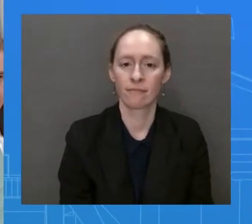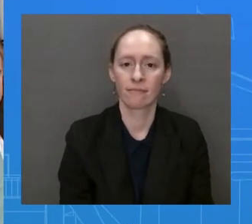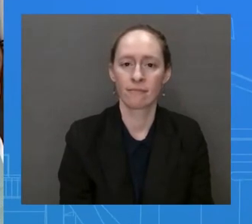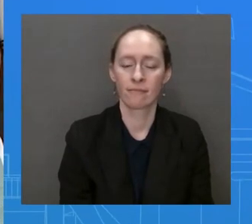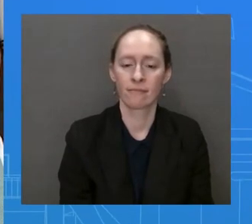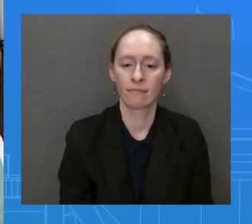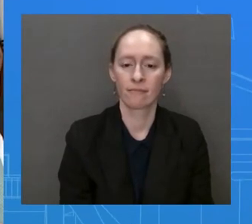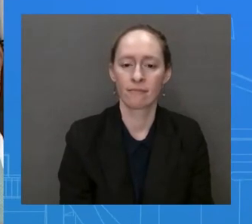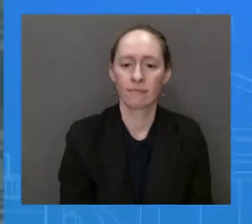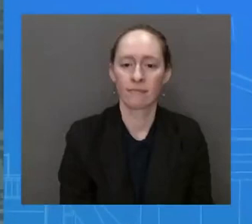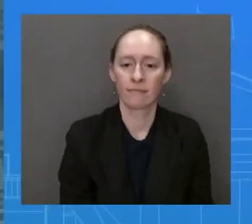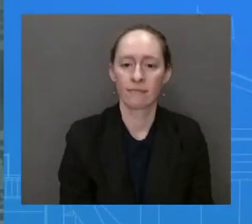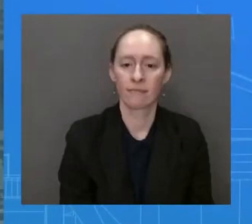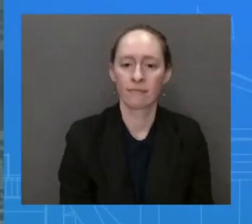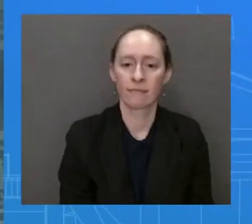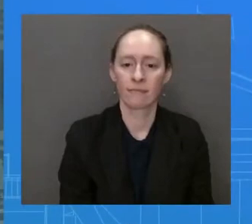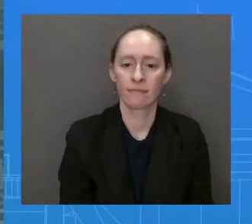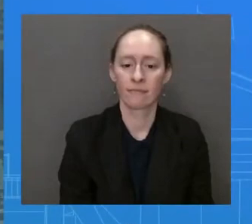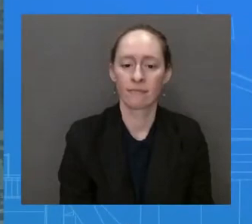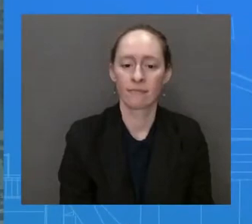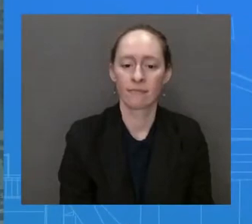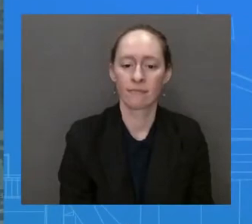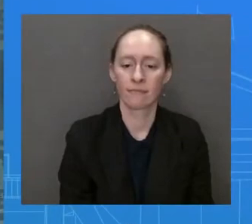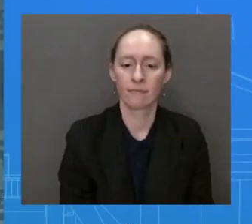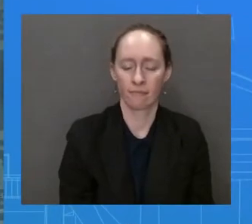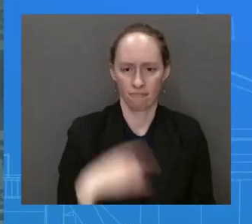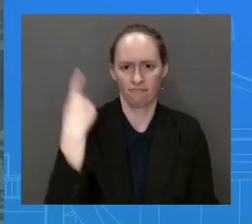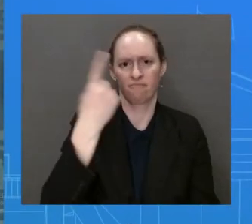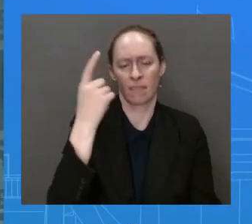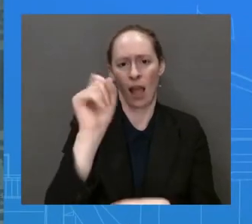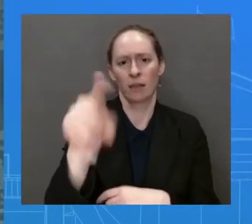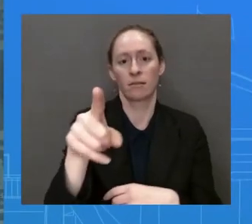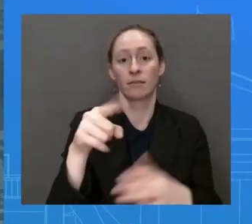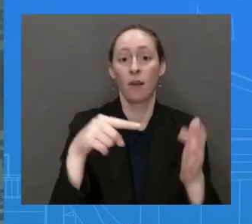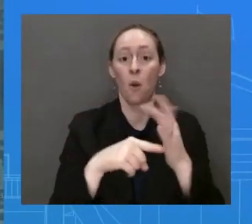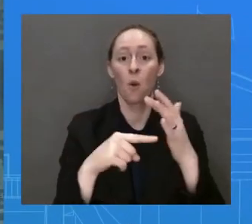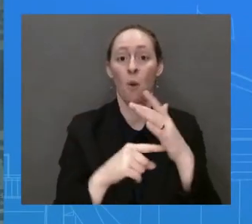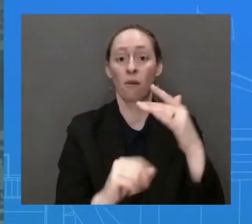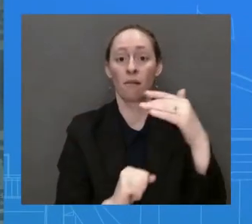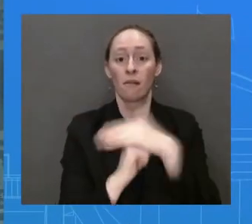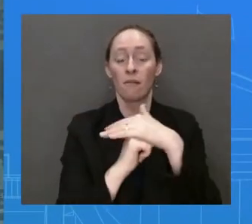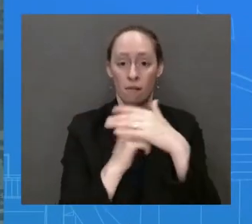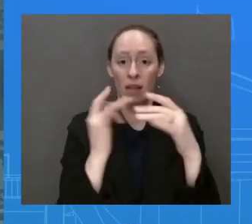be raised? I don't have a position on that. What I can say more broadly,